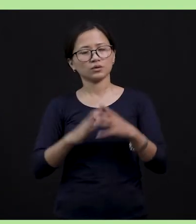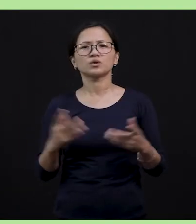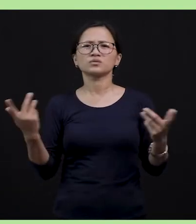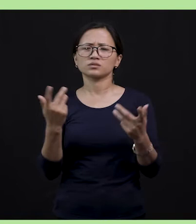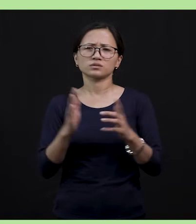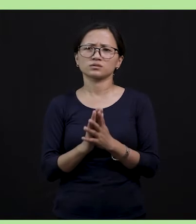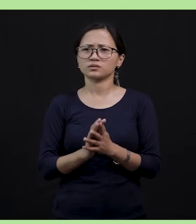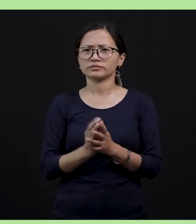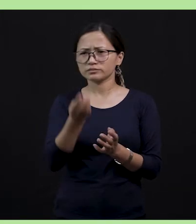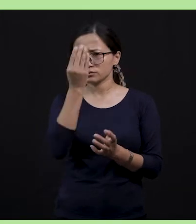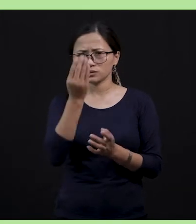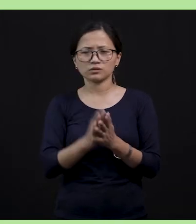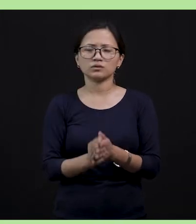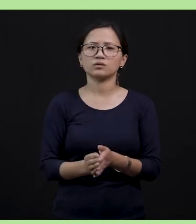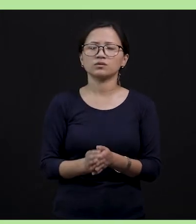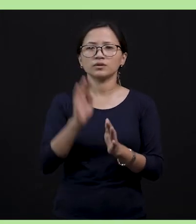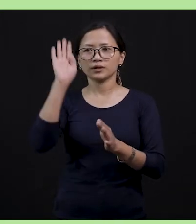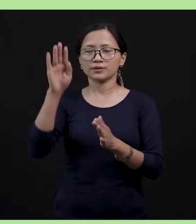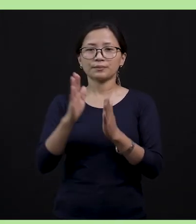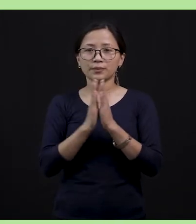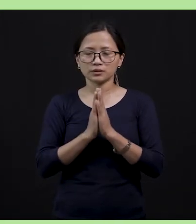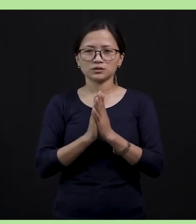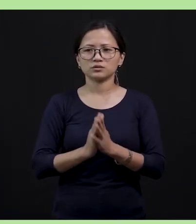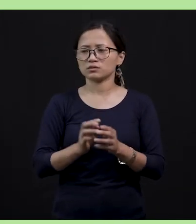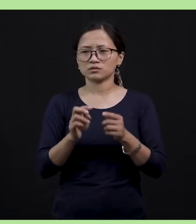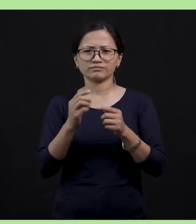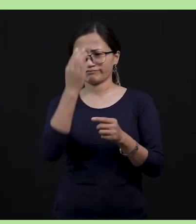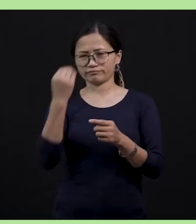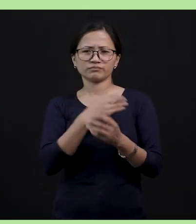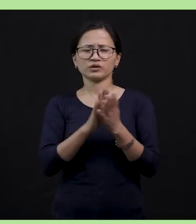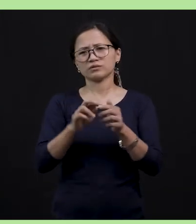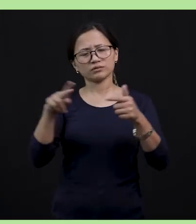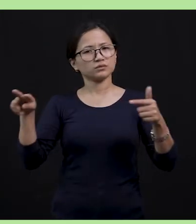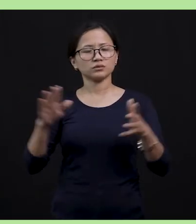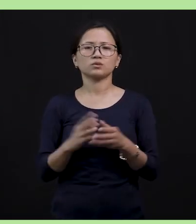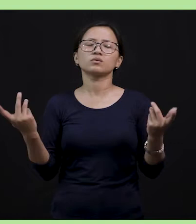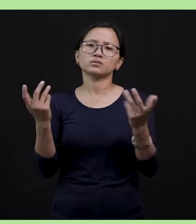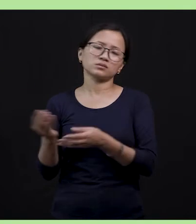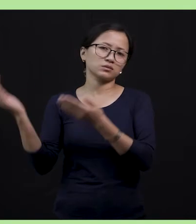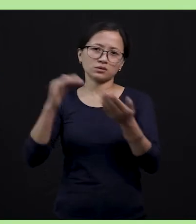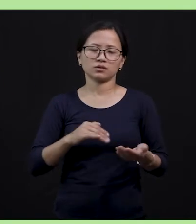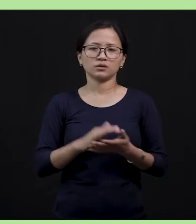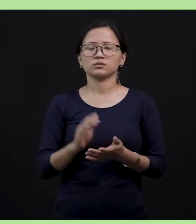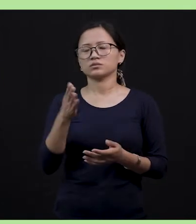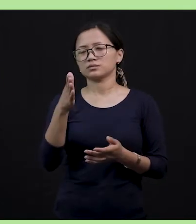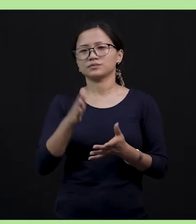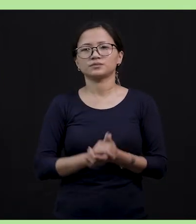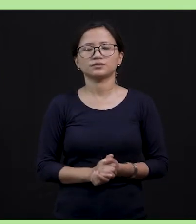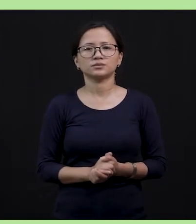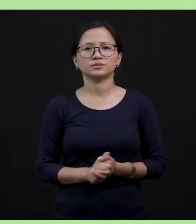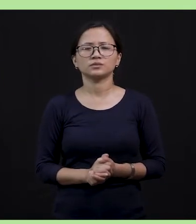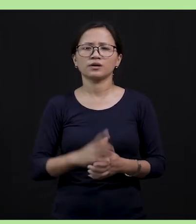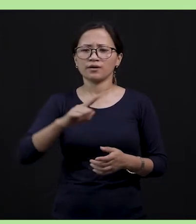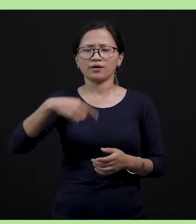coming, it doesn't matter which caste are you coming from, which place, which economic strata are you coming from. So universal adult franchise